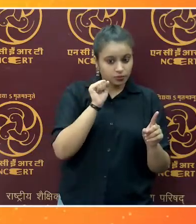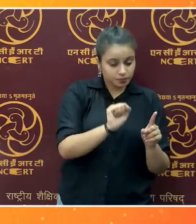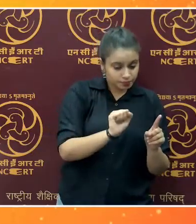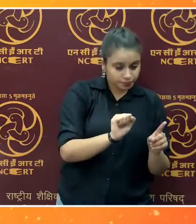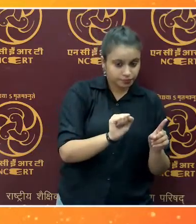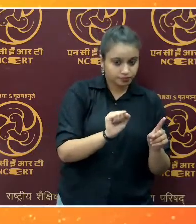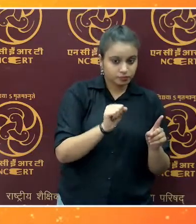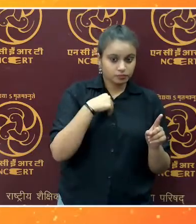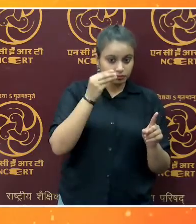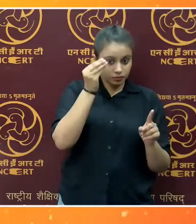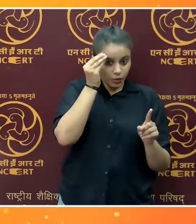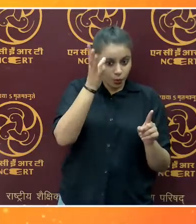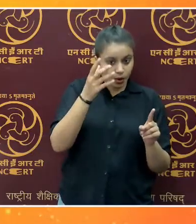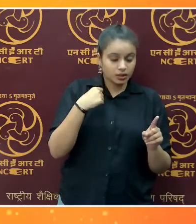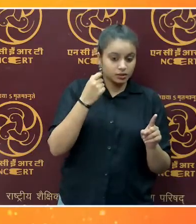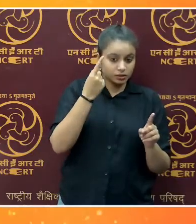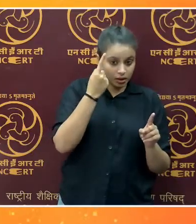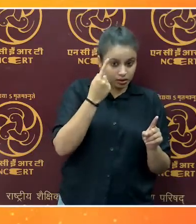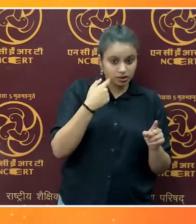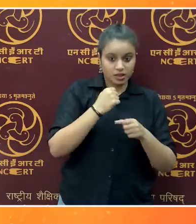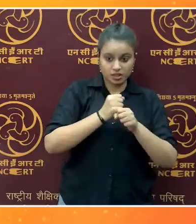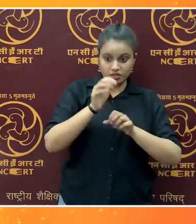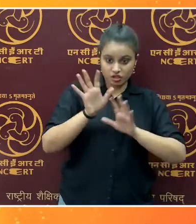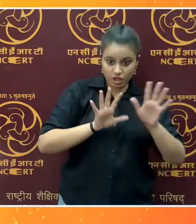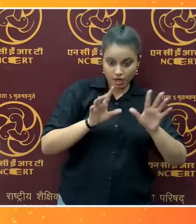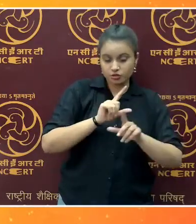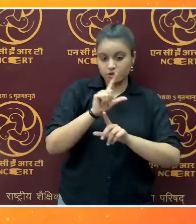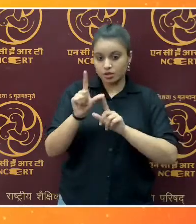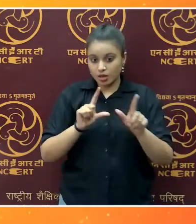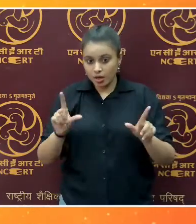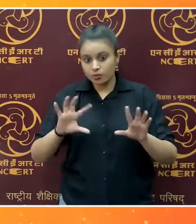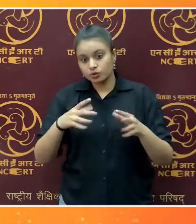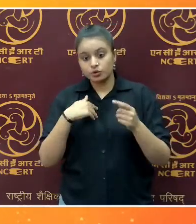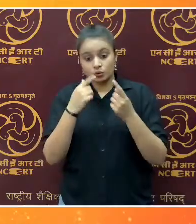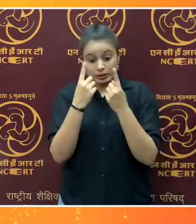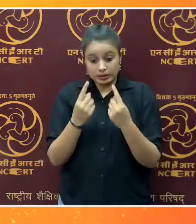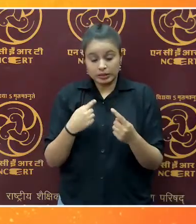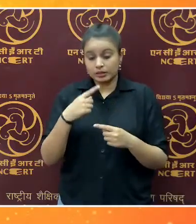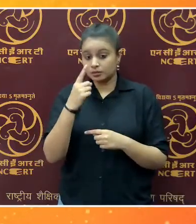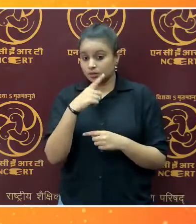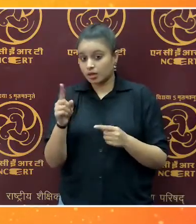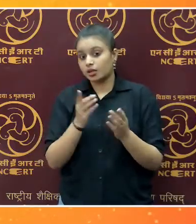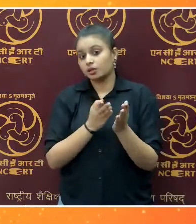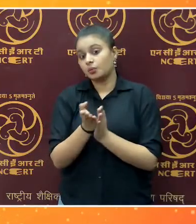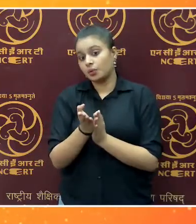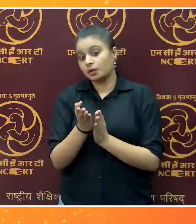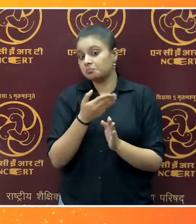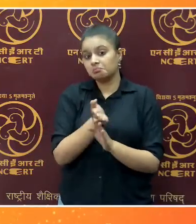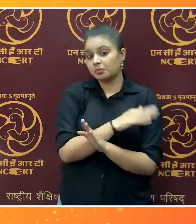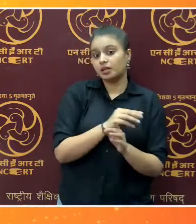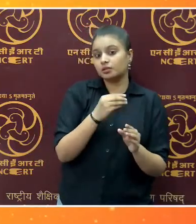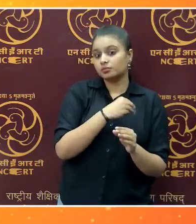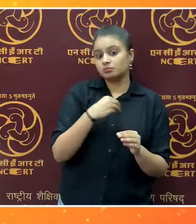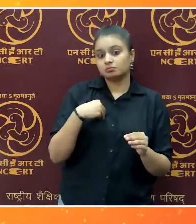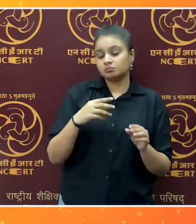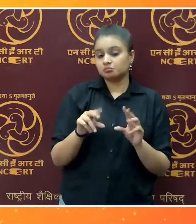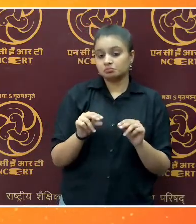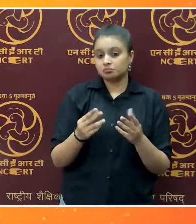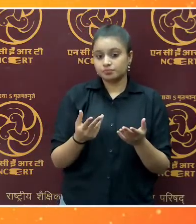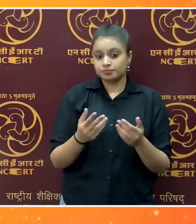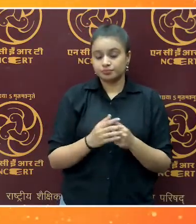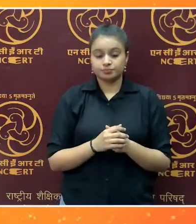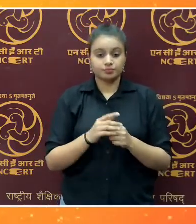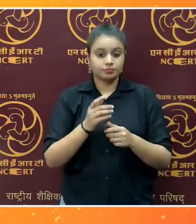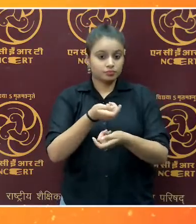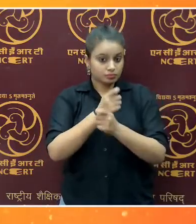understand the gestures and the language and to diagnose the correct problem. Early doctor couldn't. Yeah. So, and the